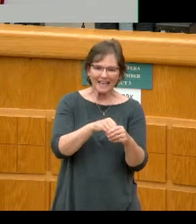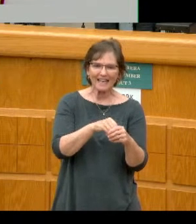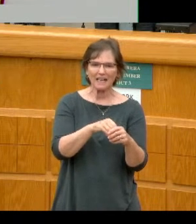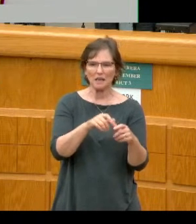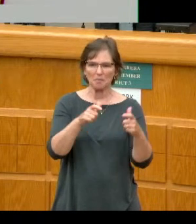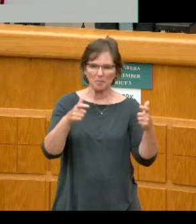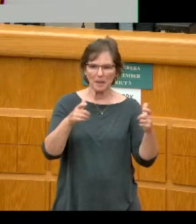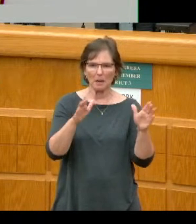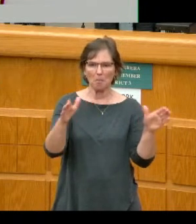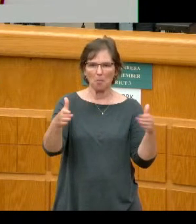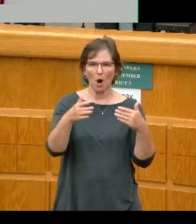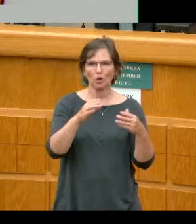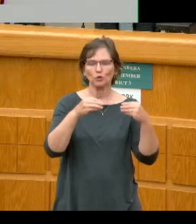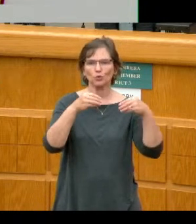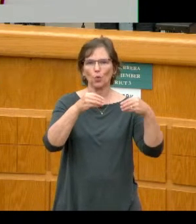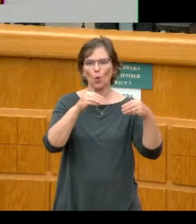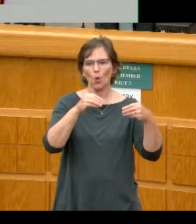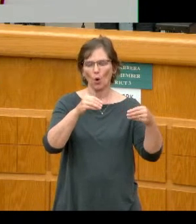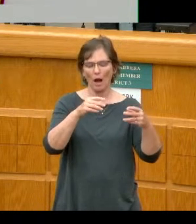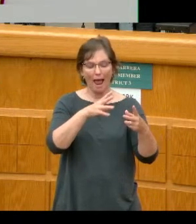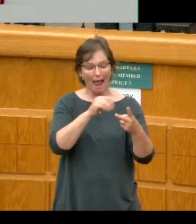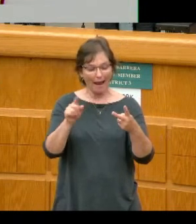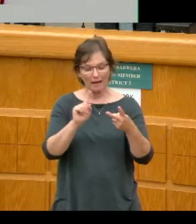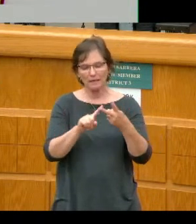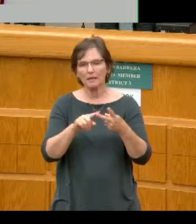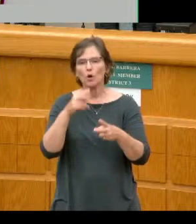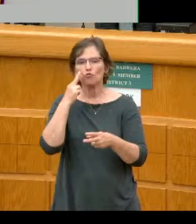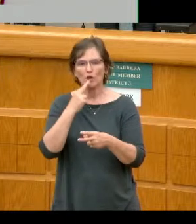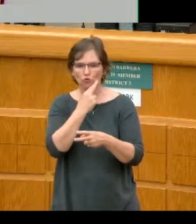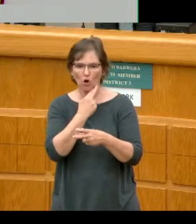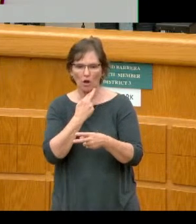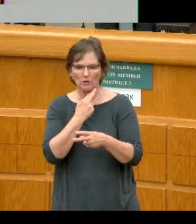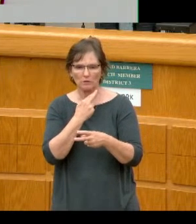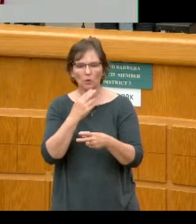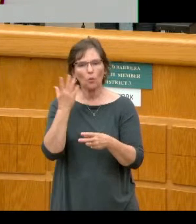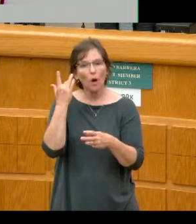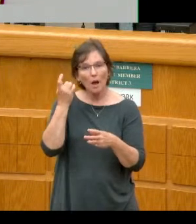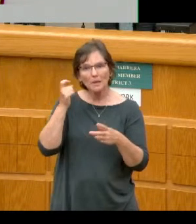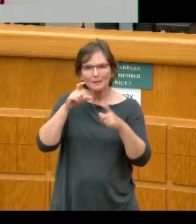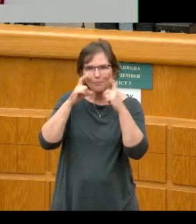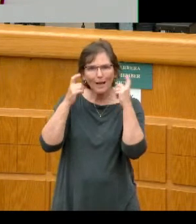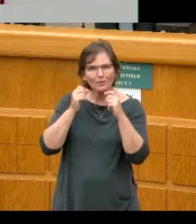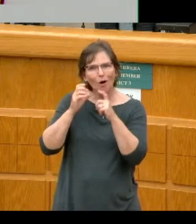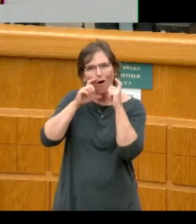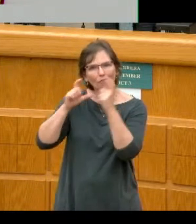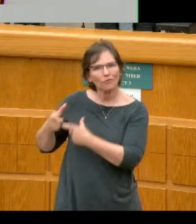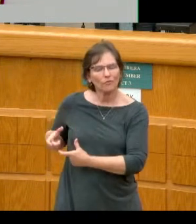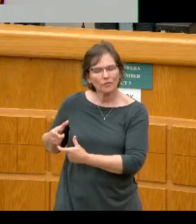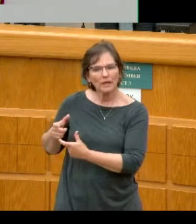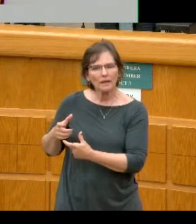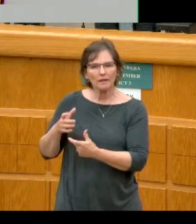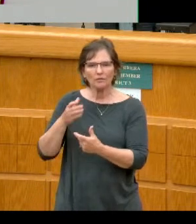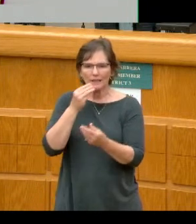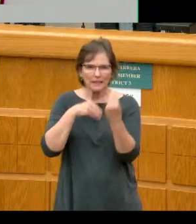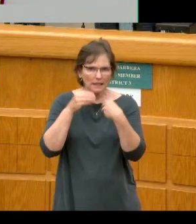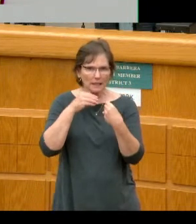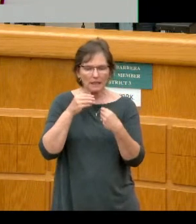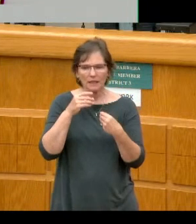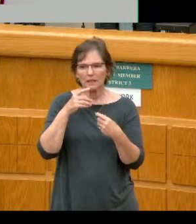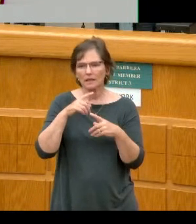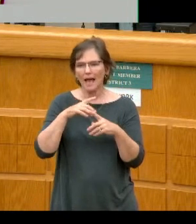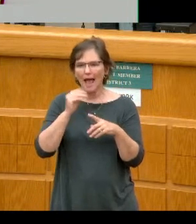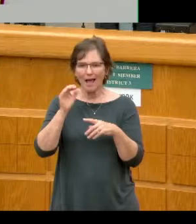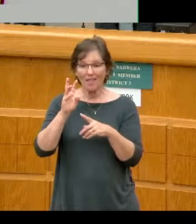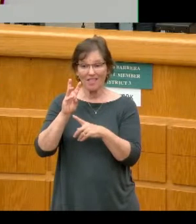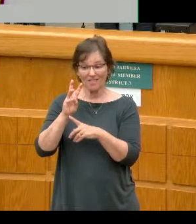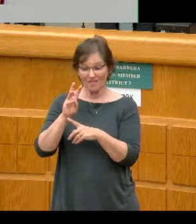day, 2,000 new cases in a day over the past week, 50% of the people that are getting COVID, they think they're getting